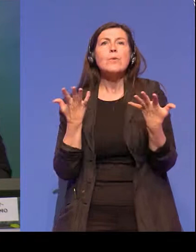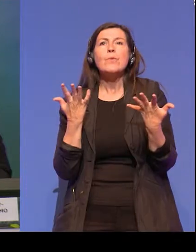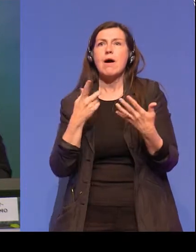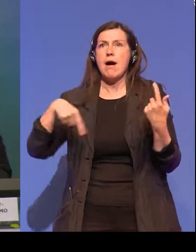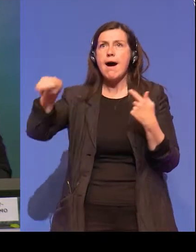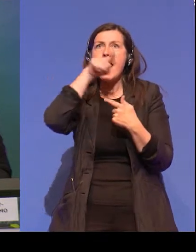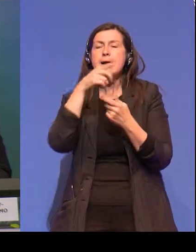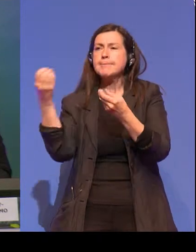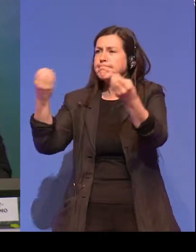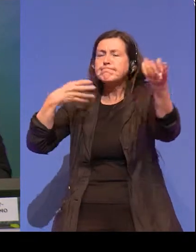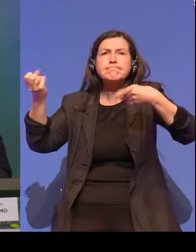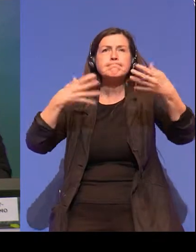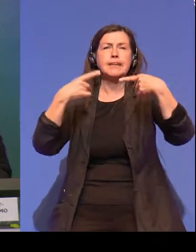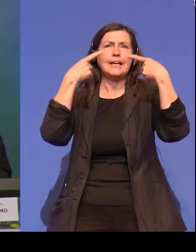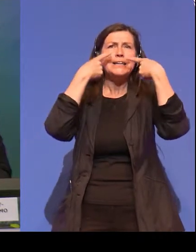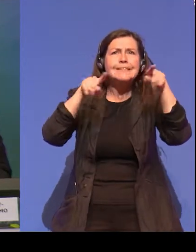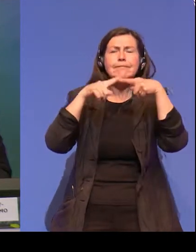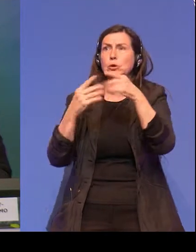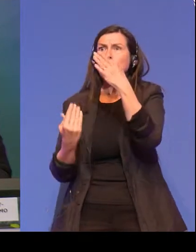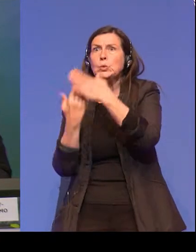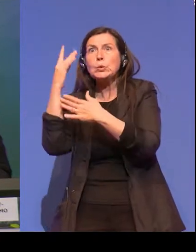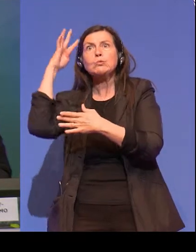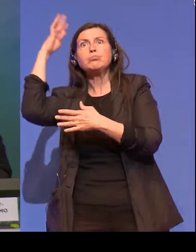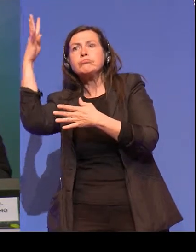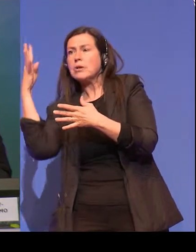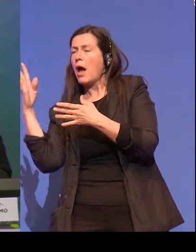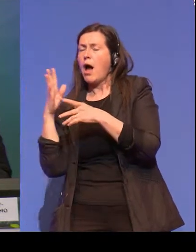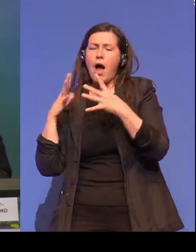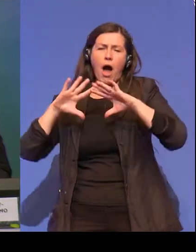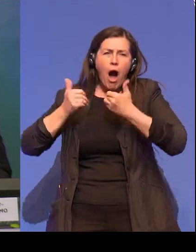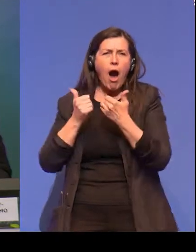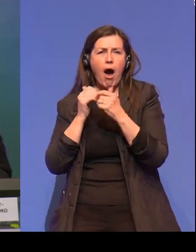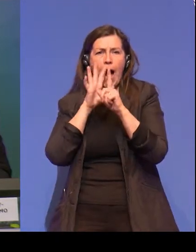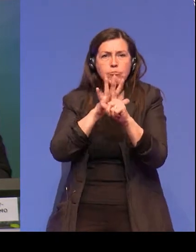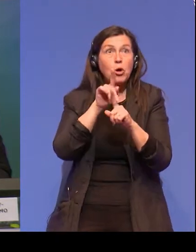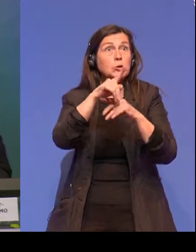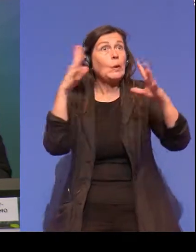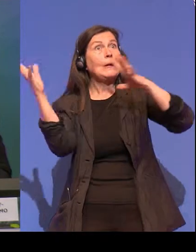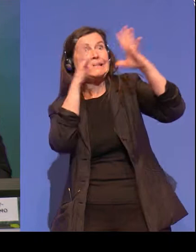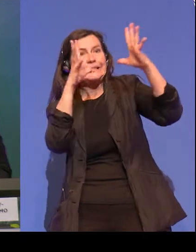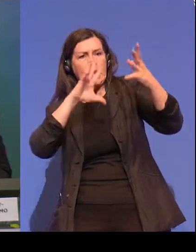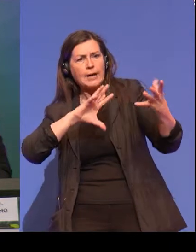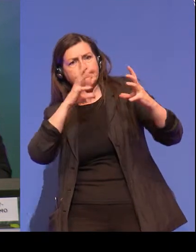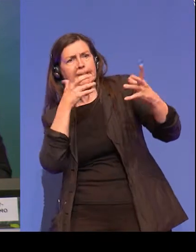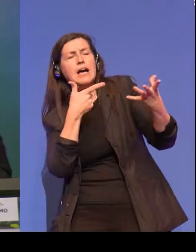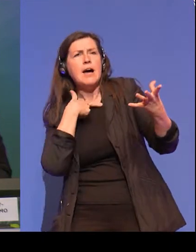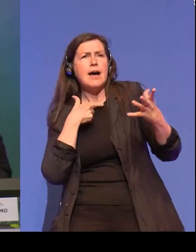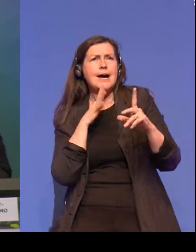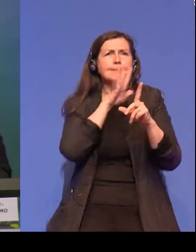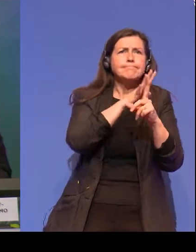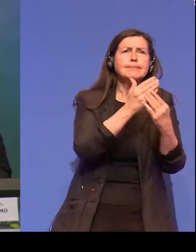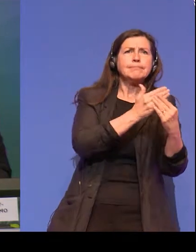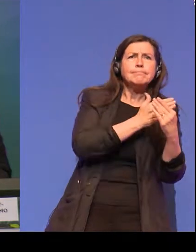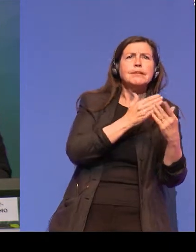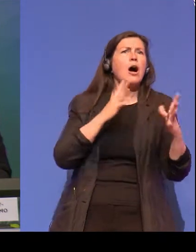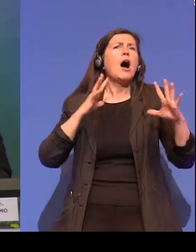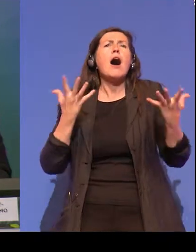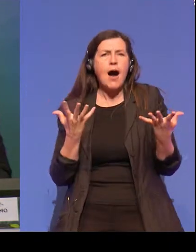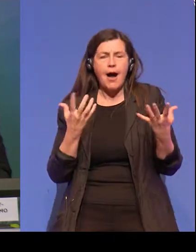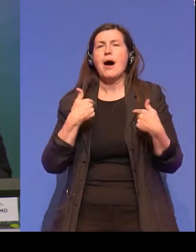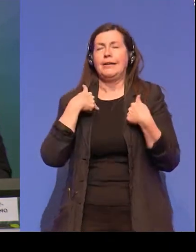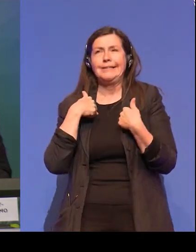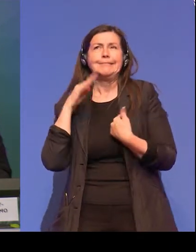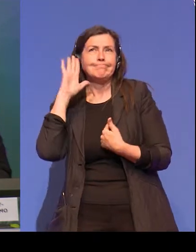will emerge from such an enthusiastic group of people gathered here today. Allow me to once